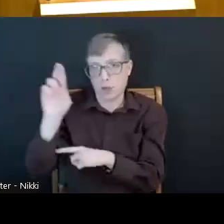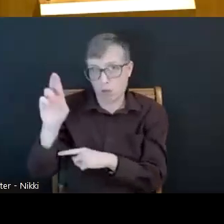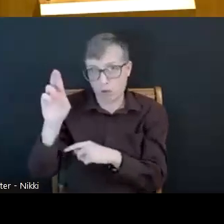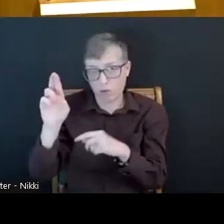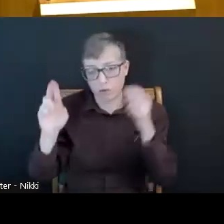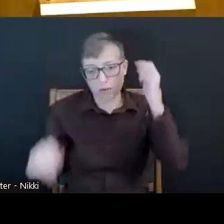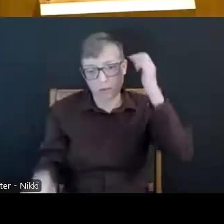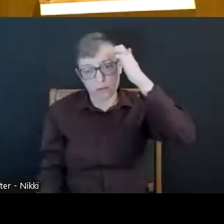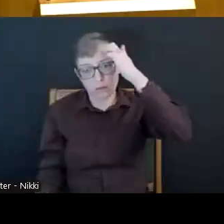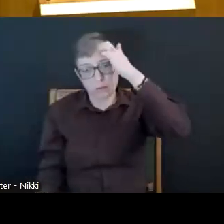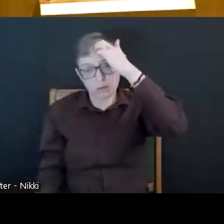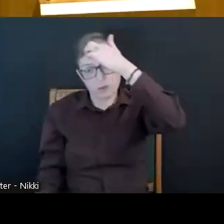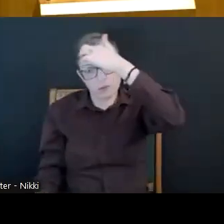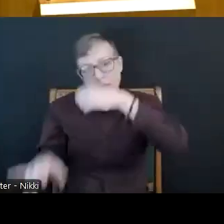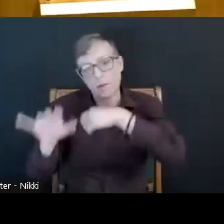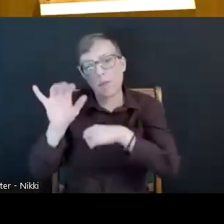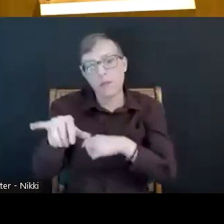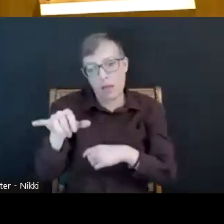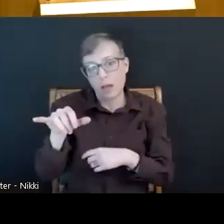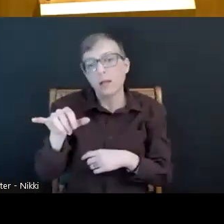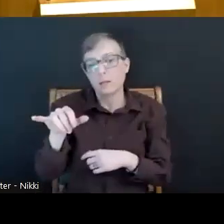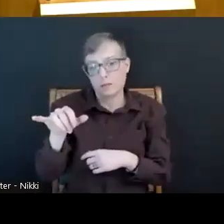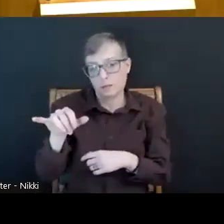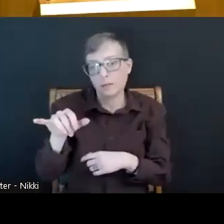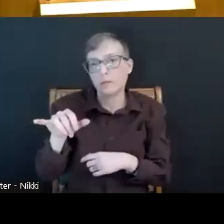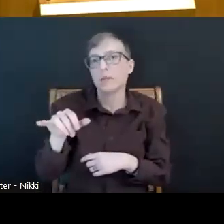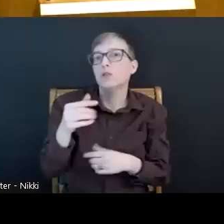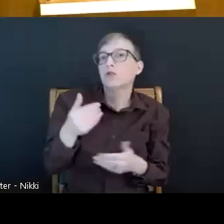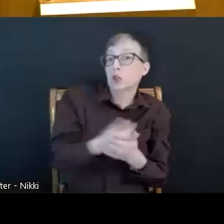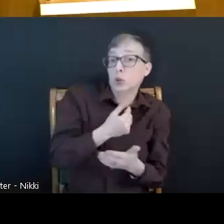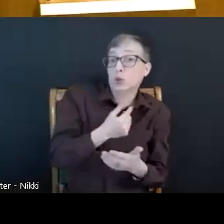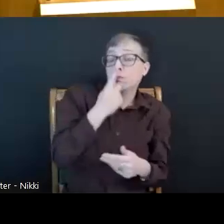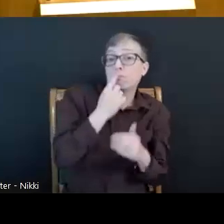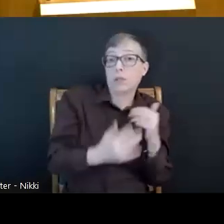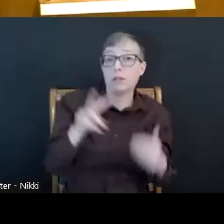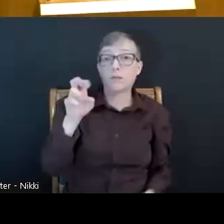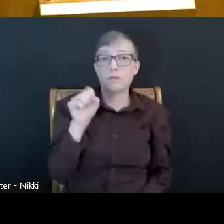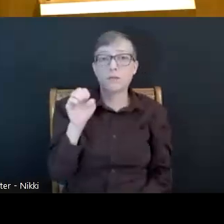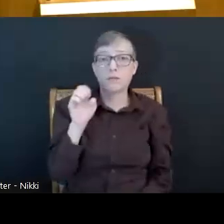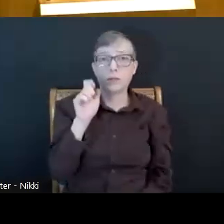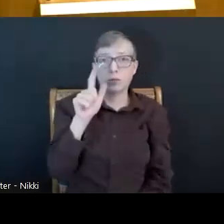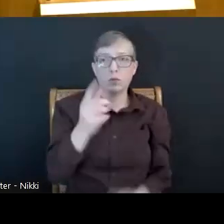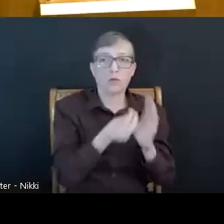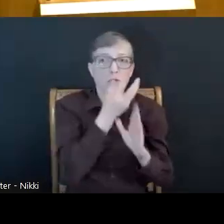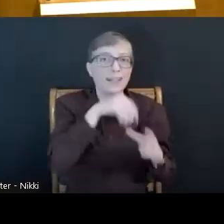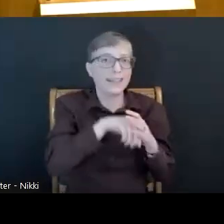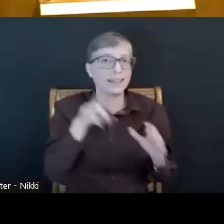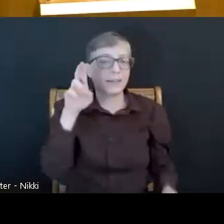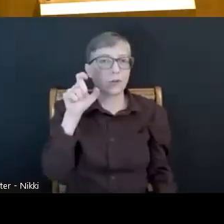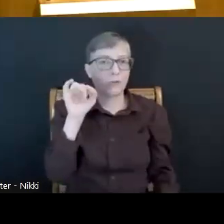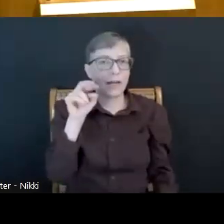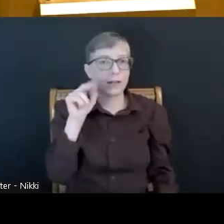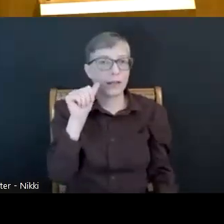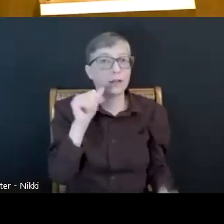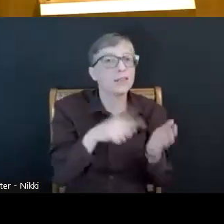with excessive or new blood vessel growth in the retina. These blood vessels can break, they